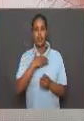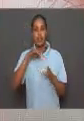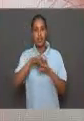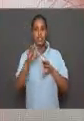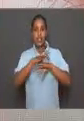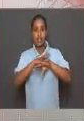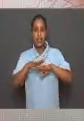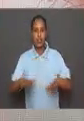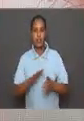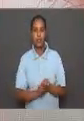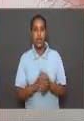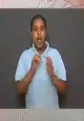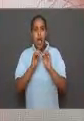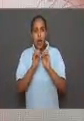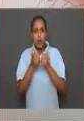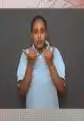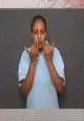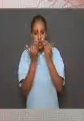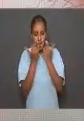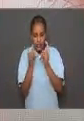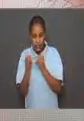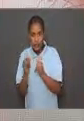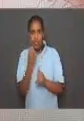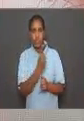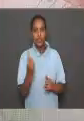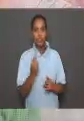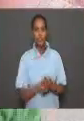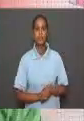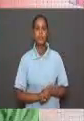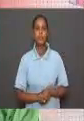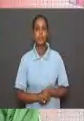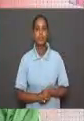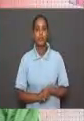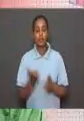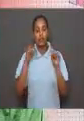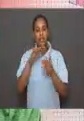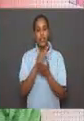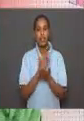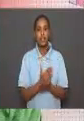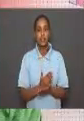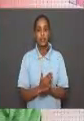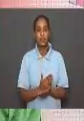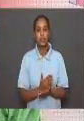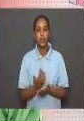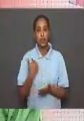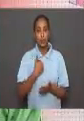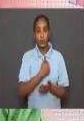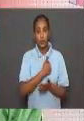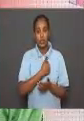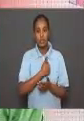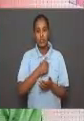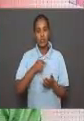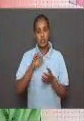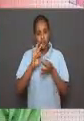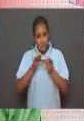Earth's crust and how to classify each one. In today's lesson, we are going